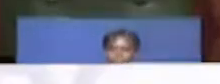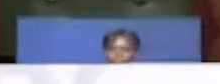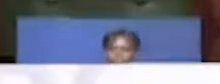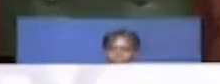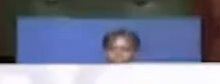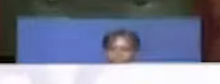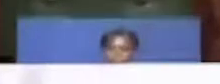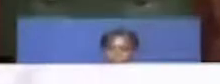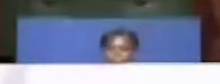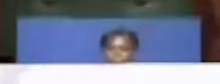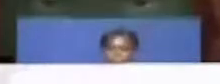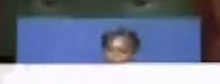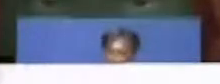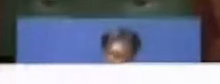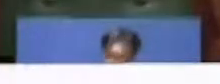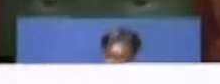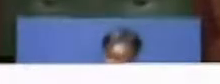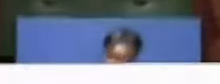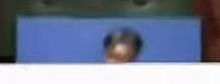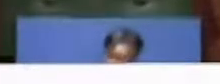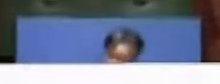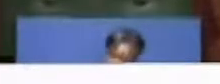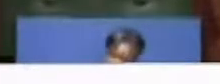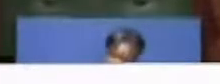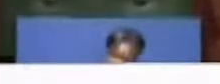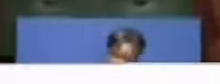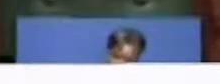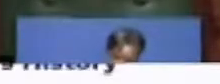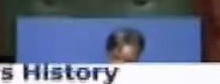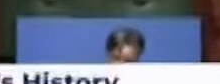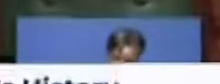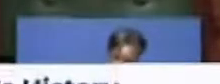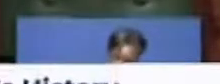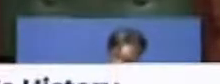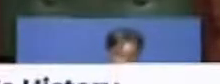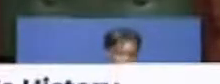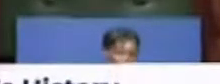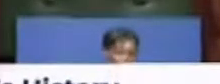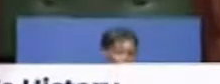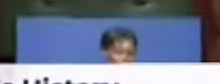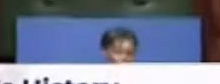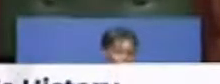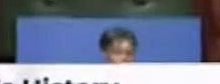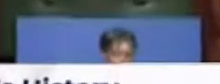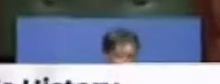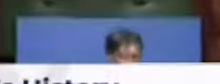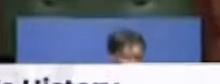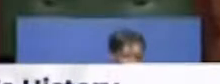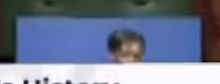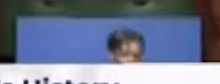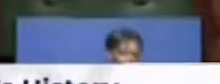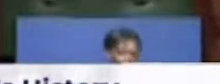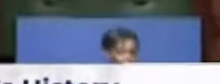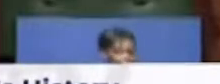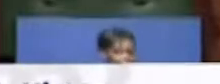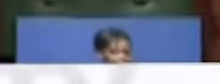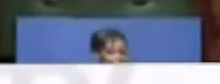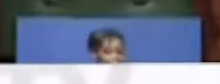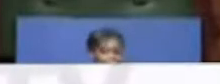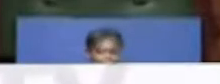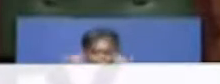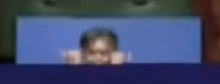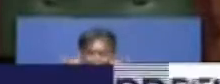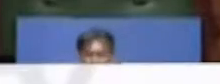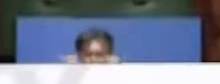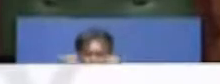If every 5 years, toxic political climate and election time tensions